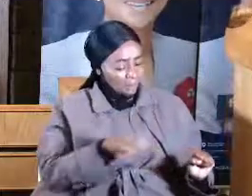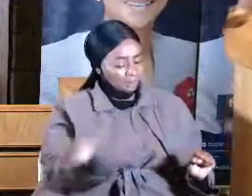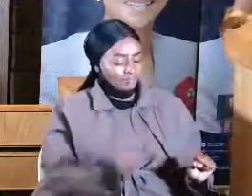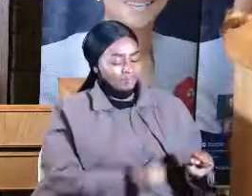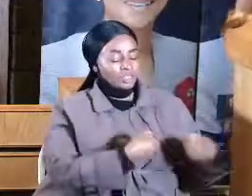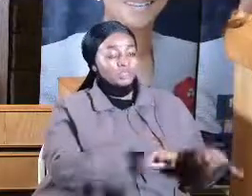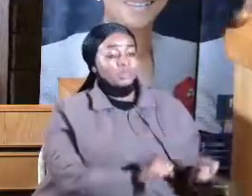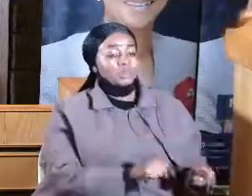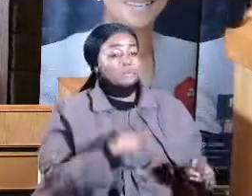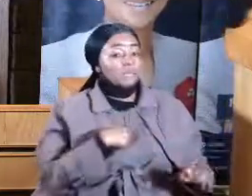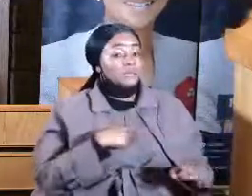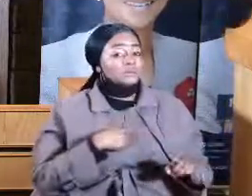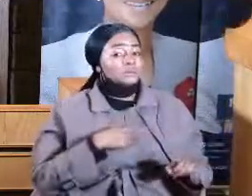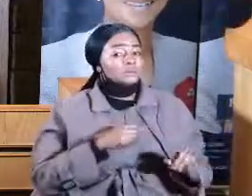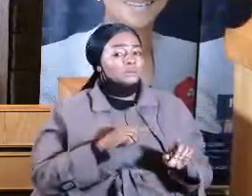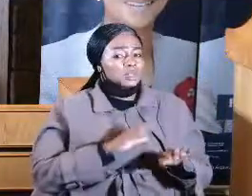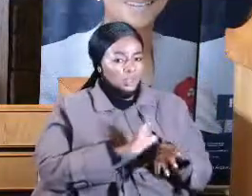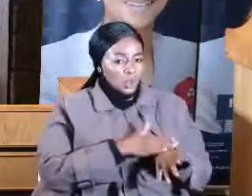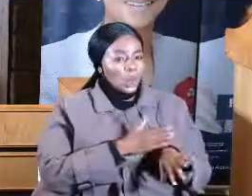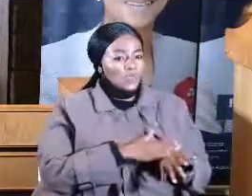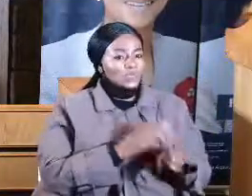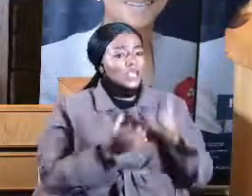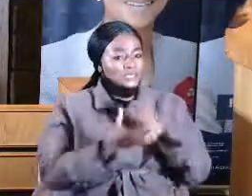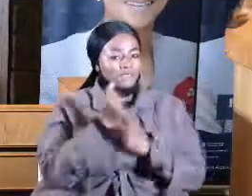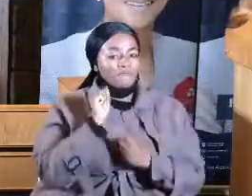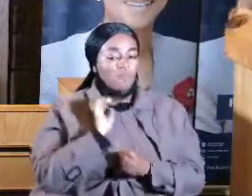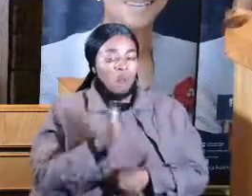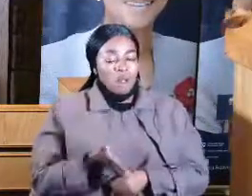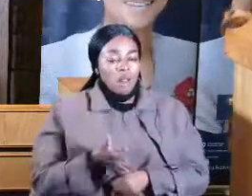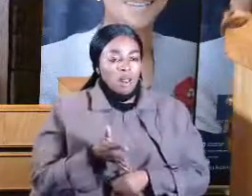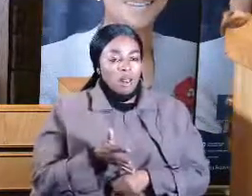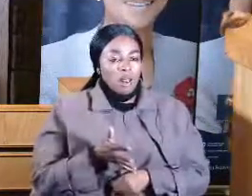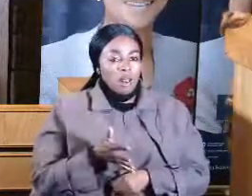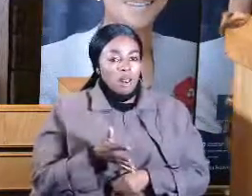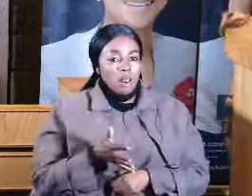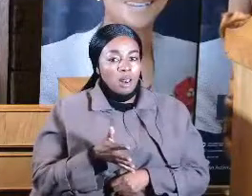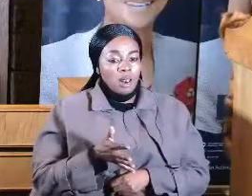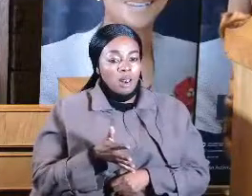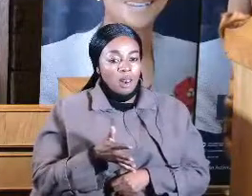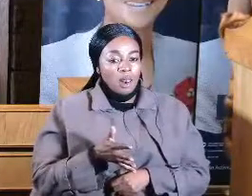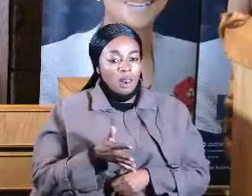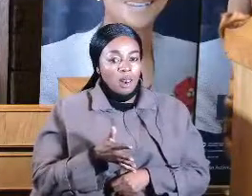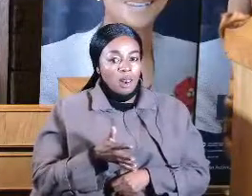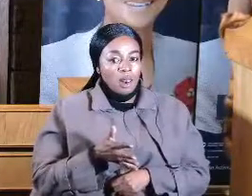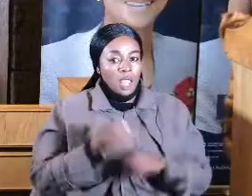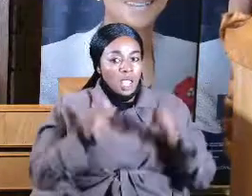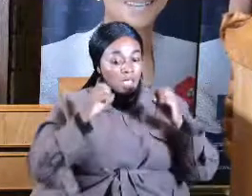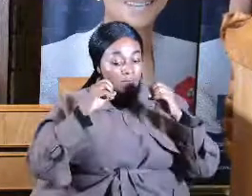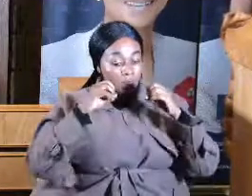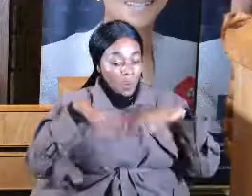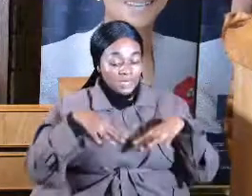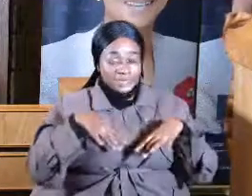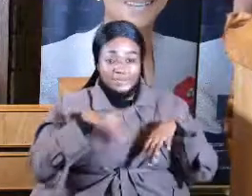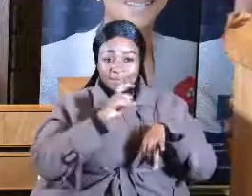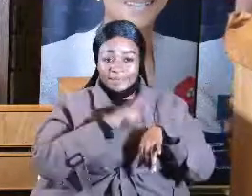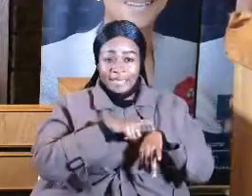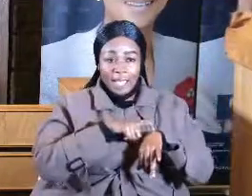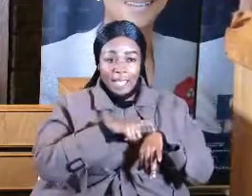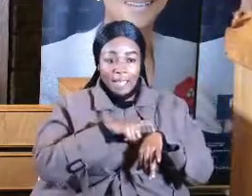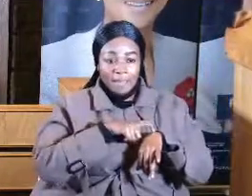So we're getting there, biki biki, we're getting there. And I'm going to not waste time with